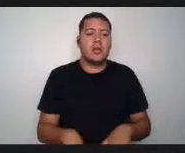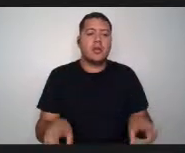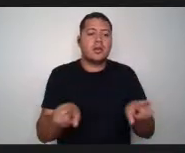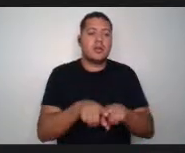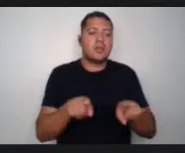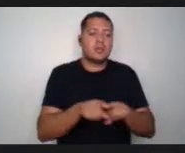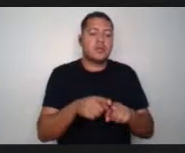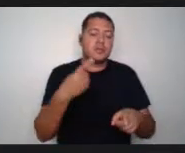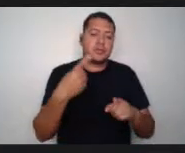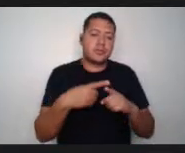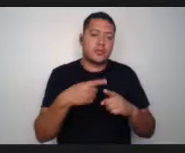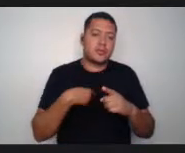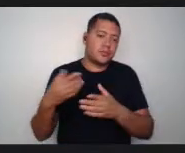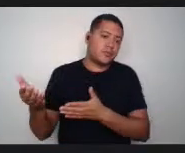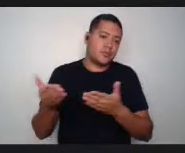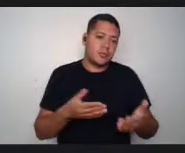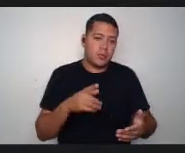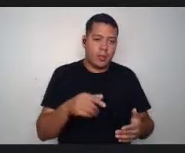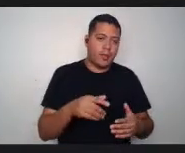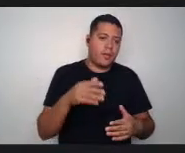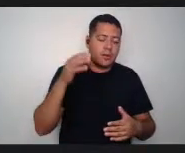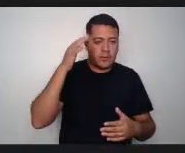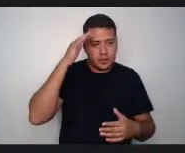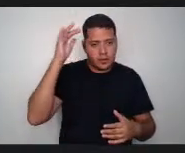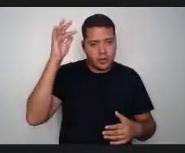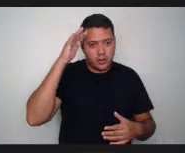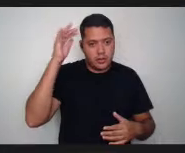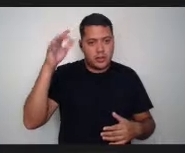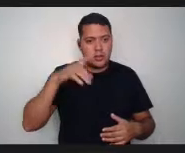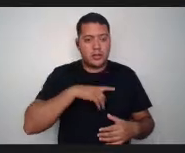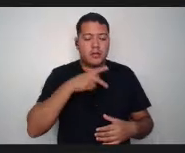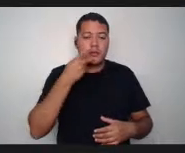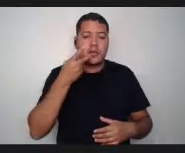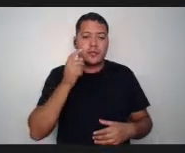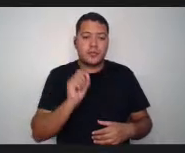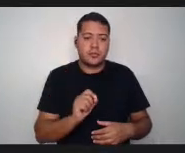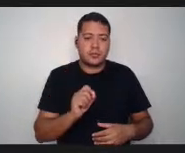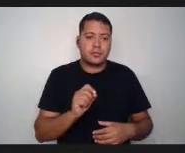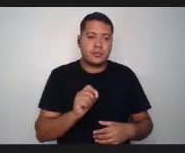These are important. And when I mention this concept,